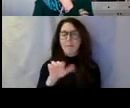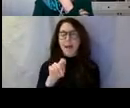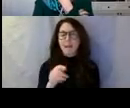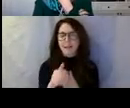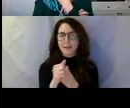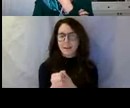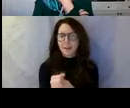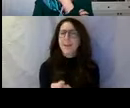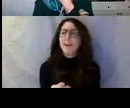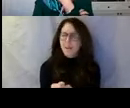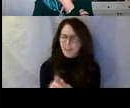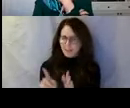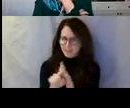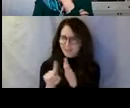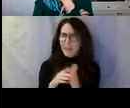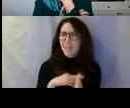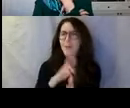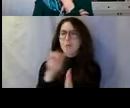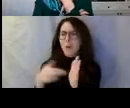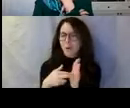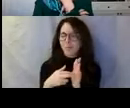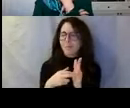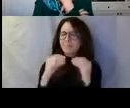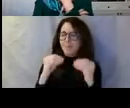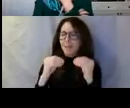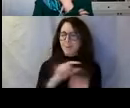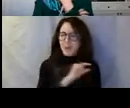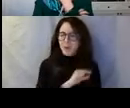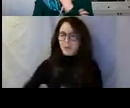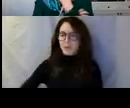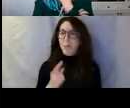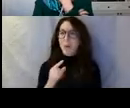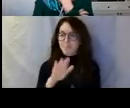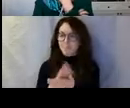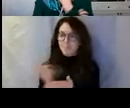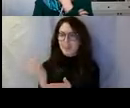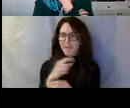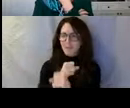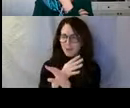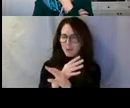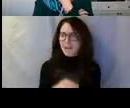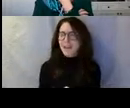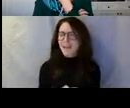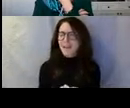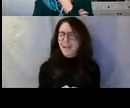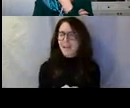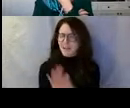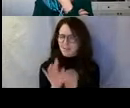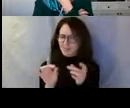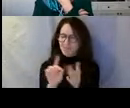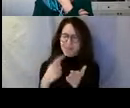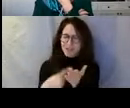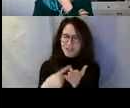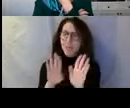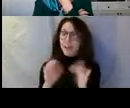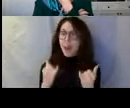professor at Queen's. We have a visiting scholar from Germany right now who's been talking a lot about it in their seminars, and I'm starting to notice it in